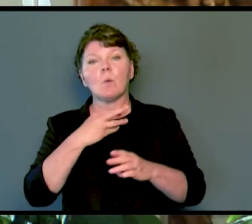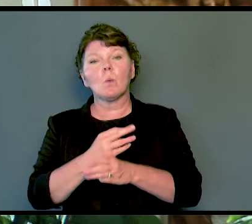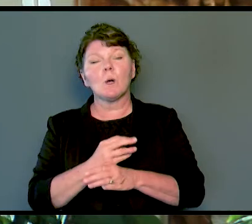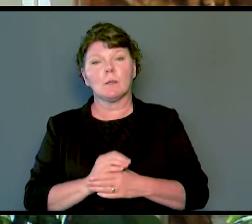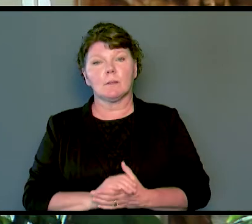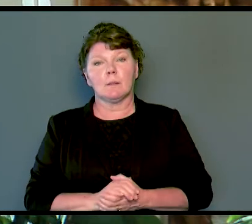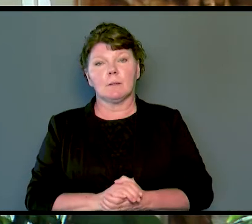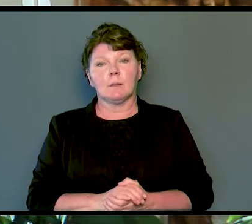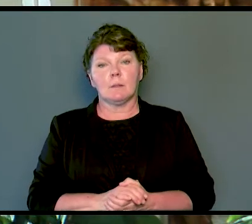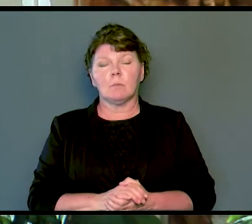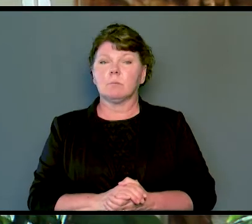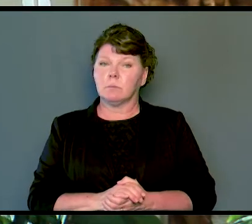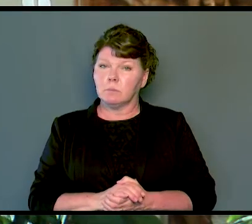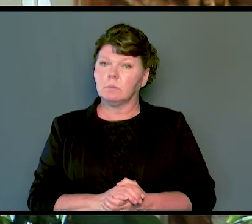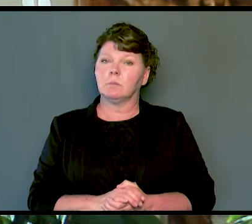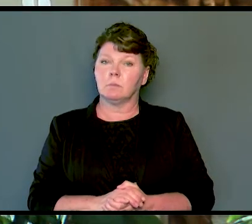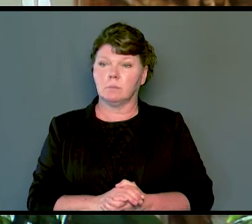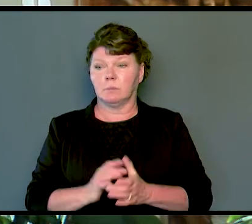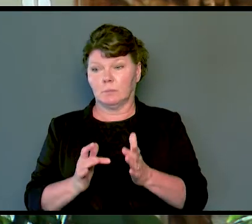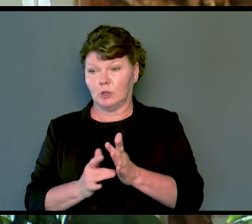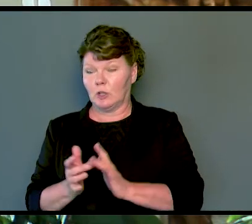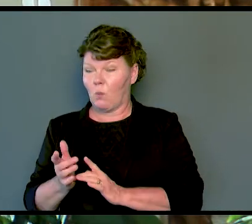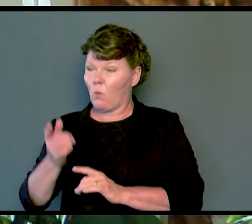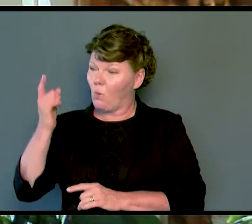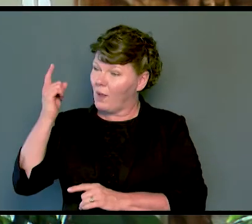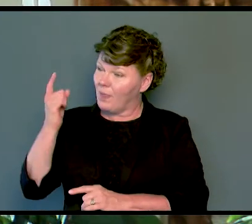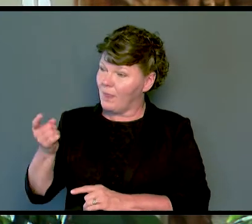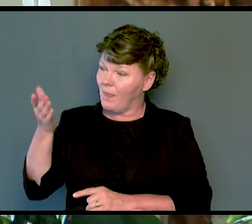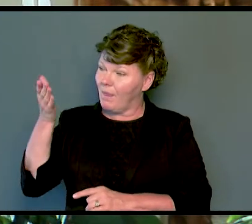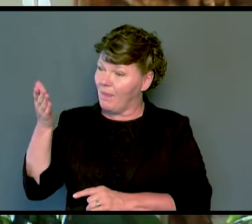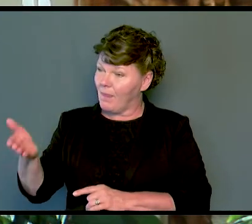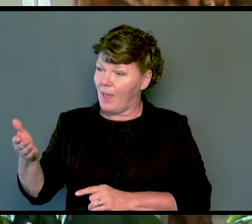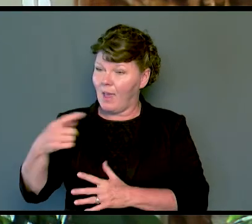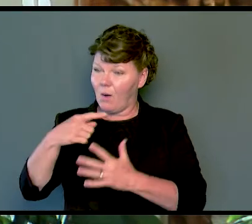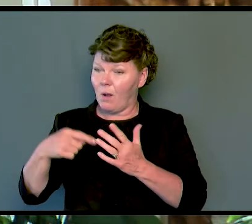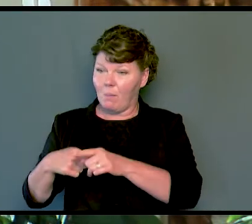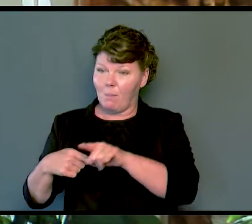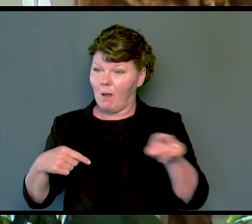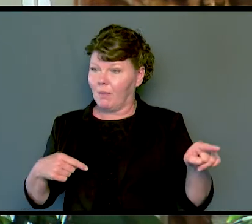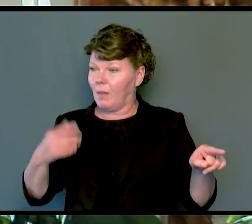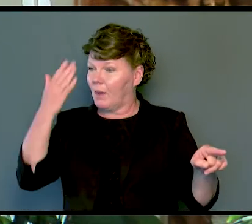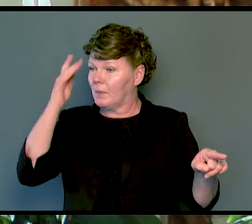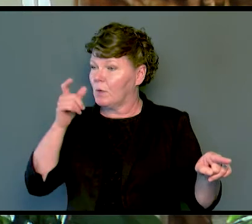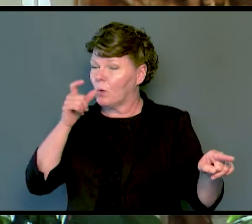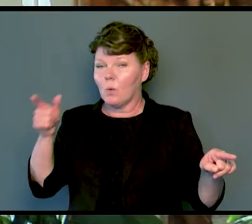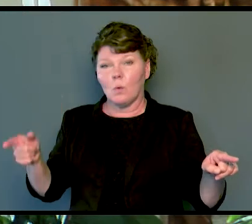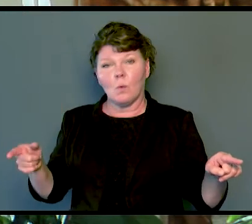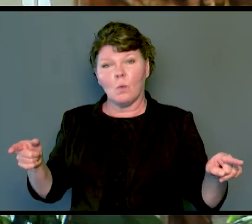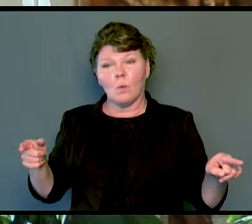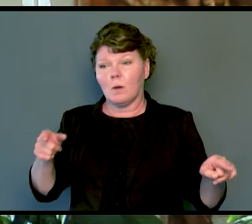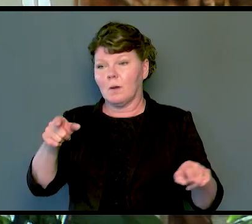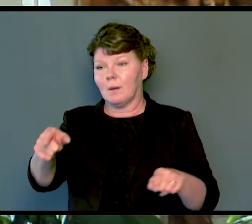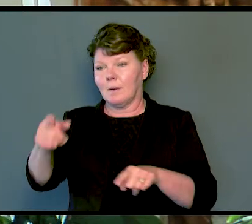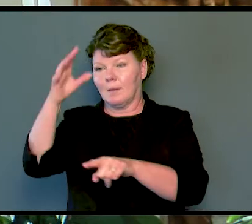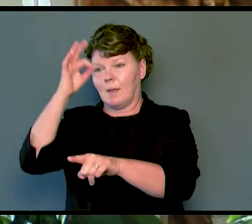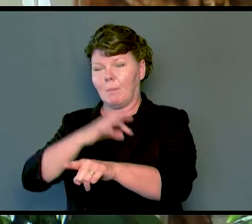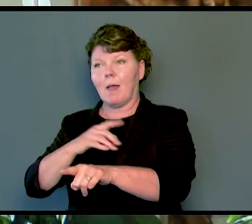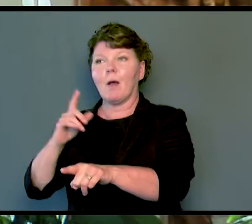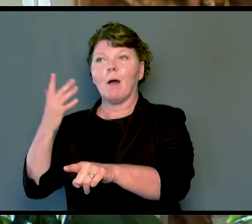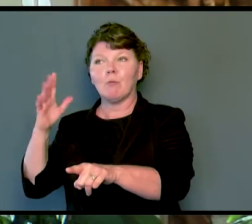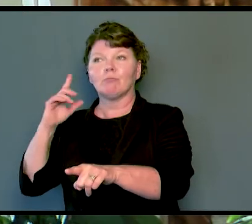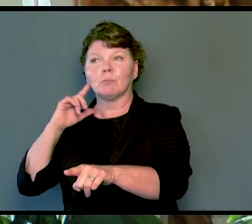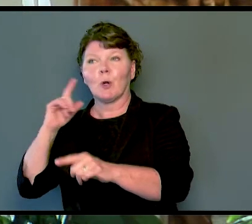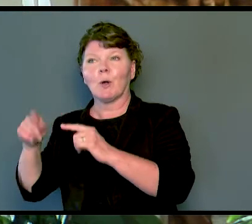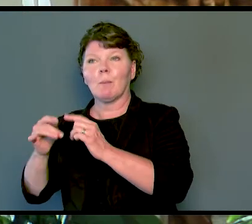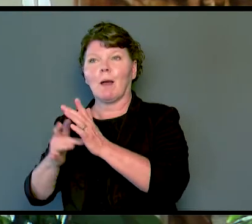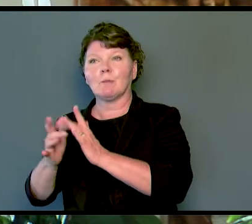world. How sad that Jesus was right there in their midst and they didn't know it. But because Bartimaeus had